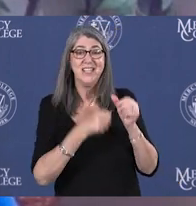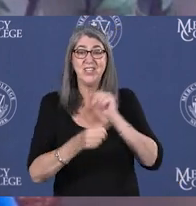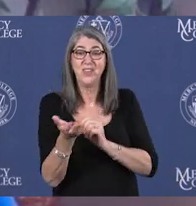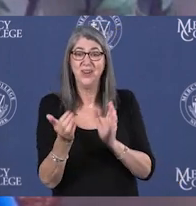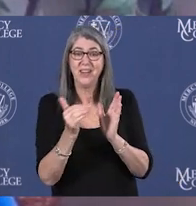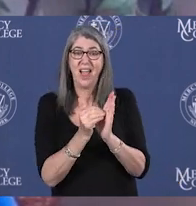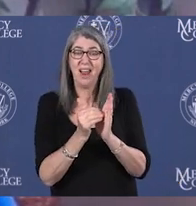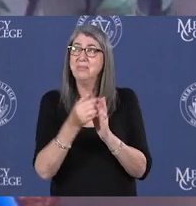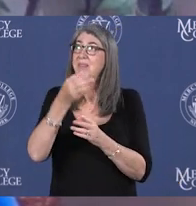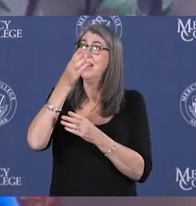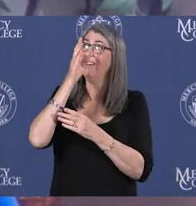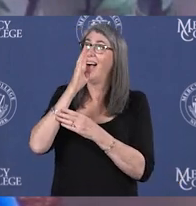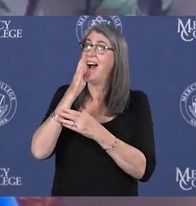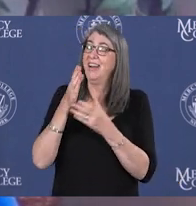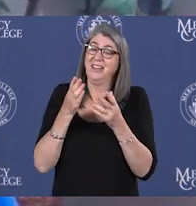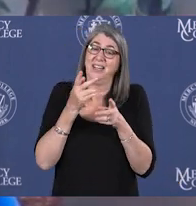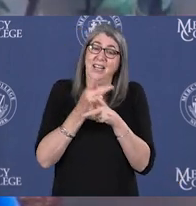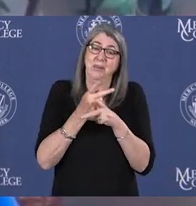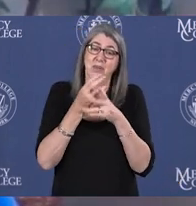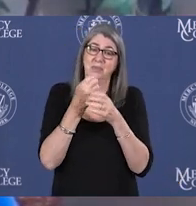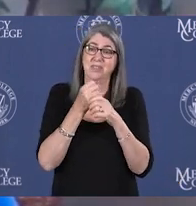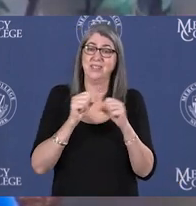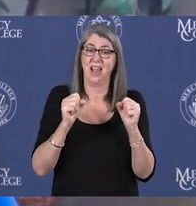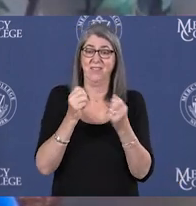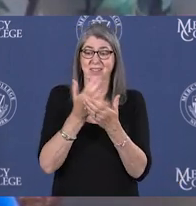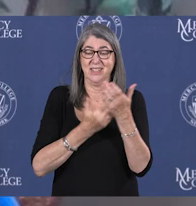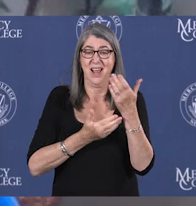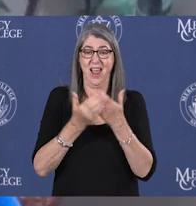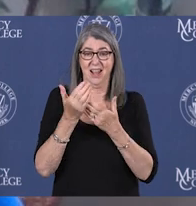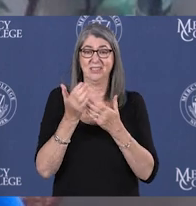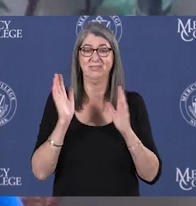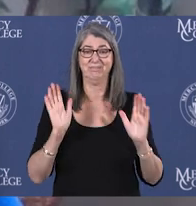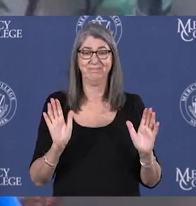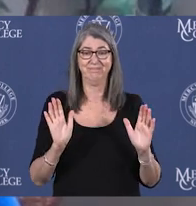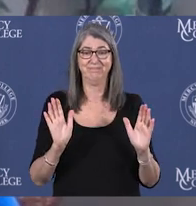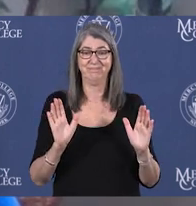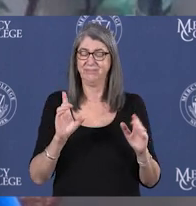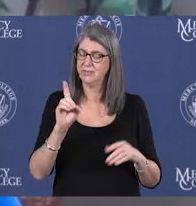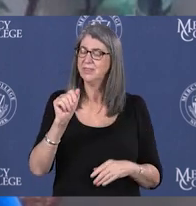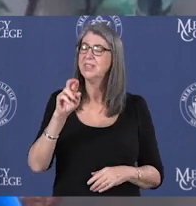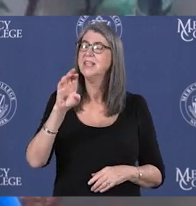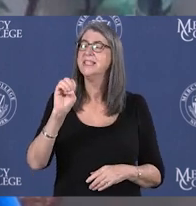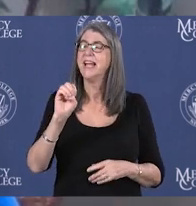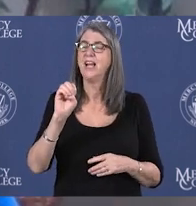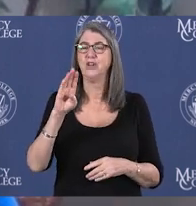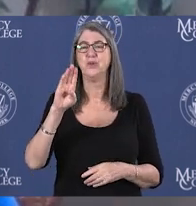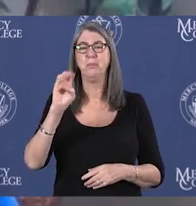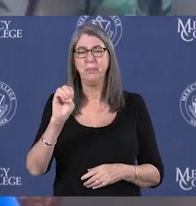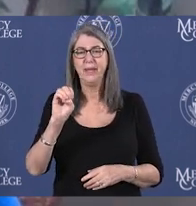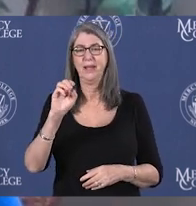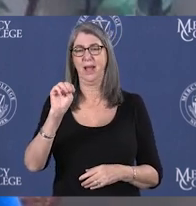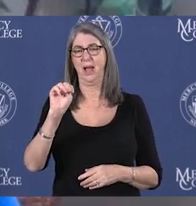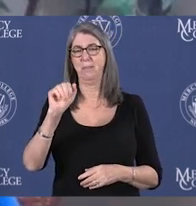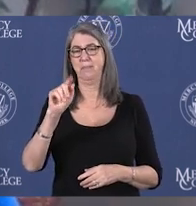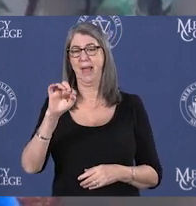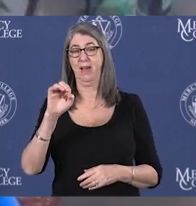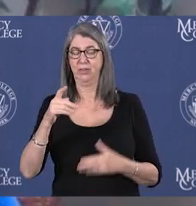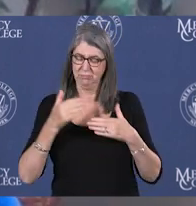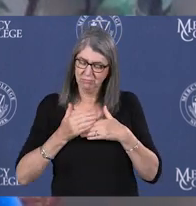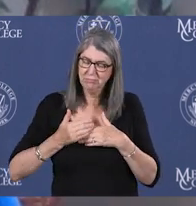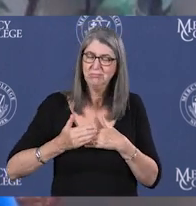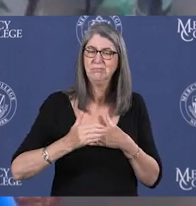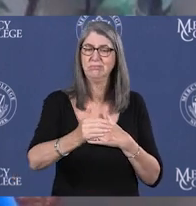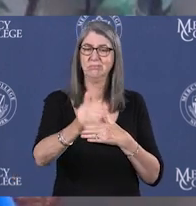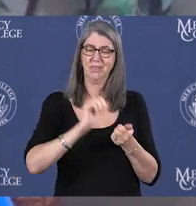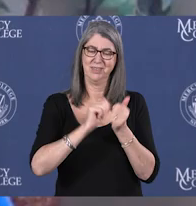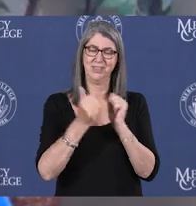may God hold you in the palm of his hand. Dare to be a maverick. Go forth